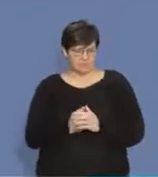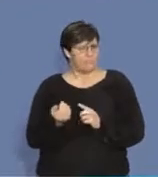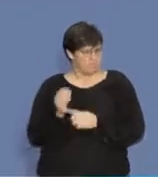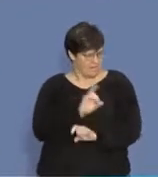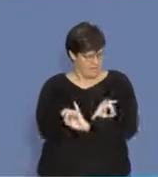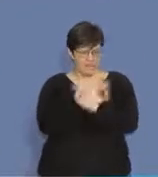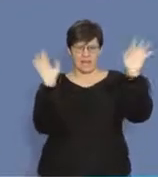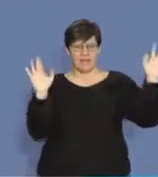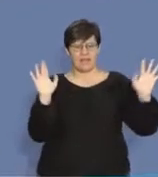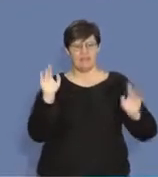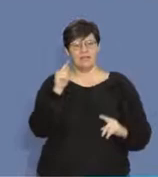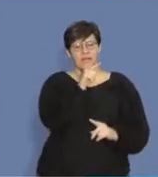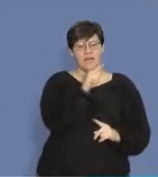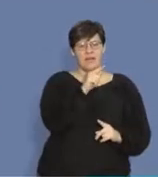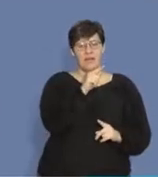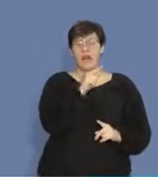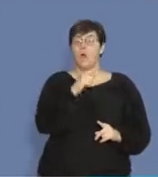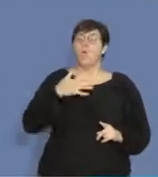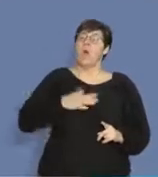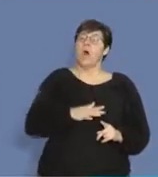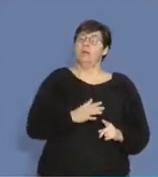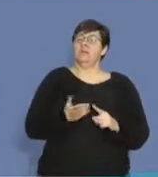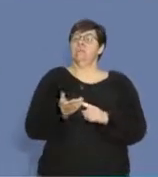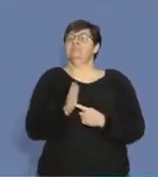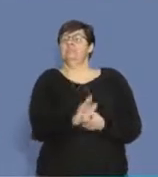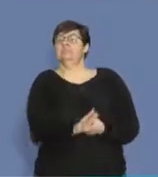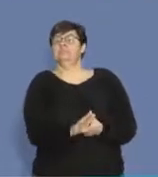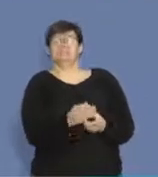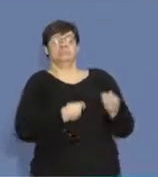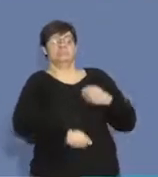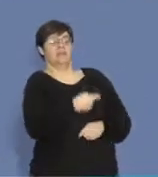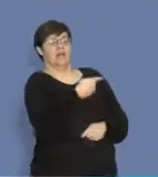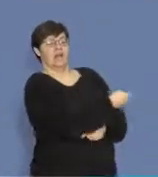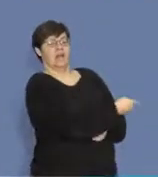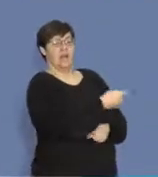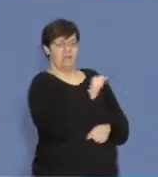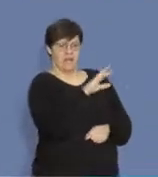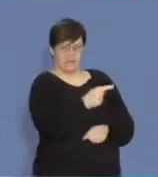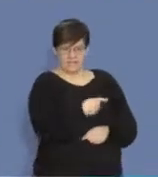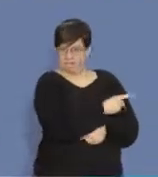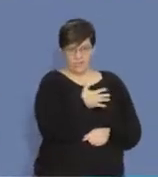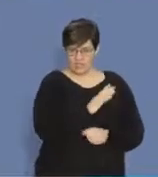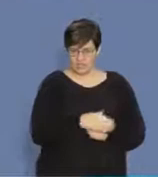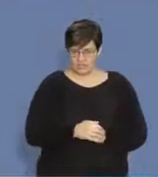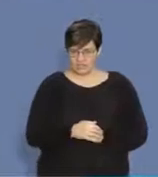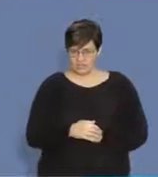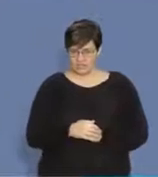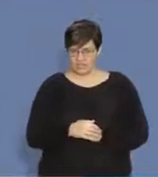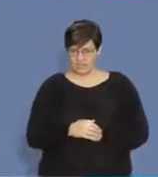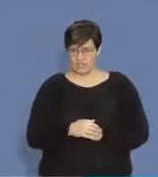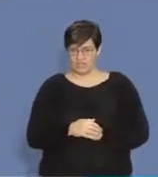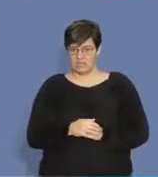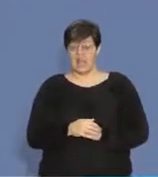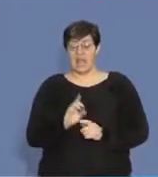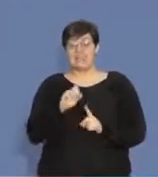here? Dodgy dealers does not want to show the transaction, meaning they want to limit the